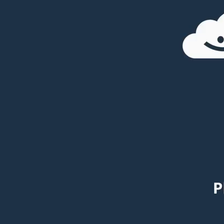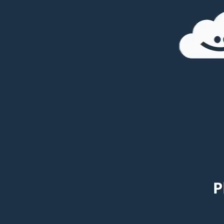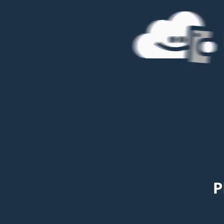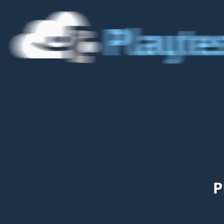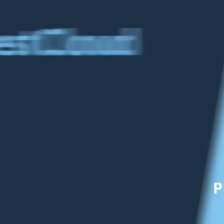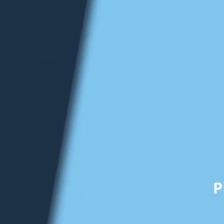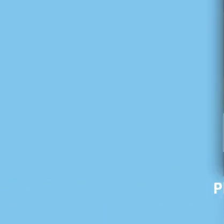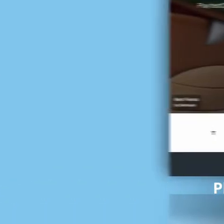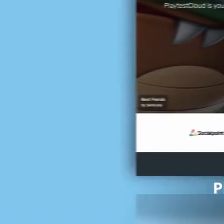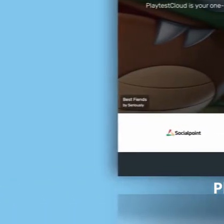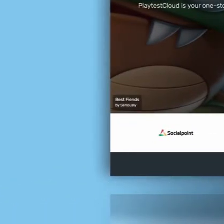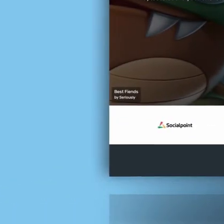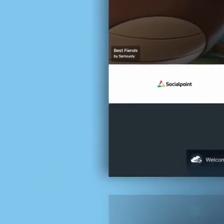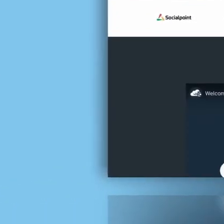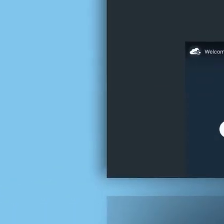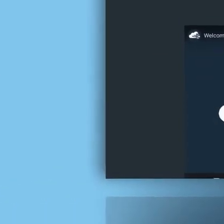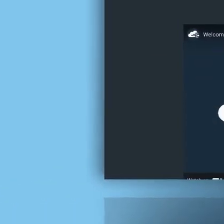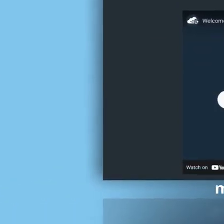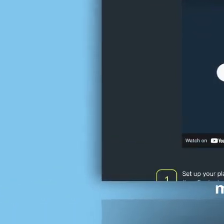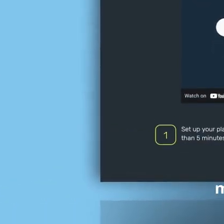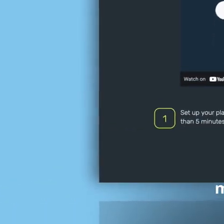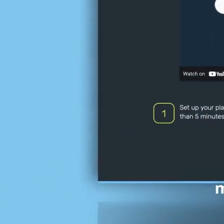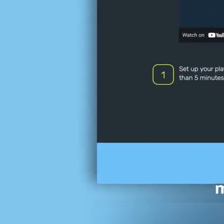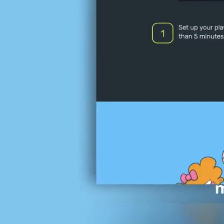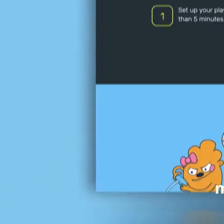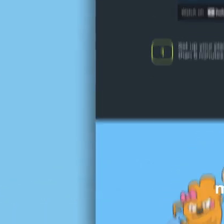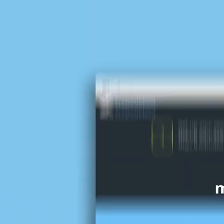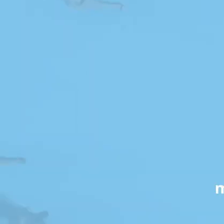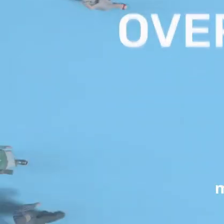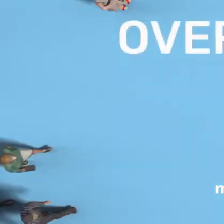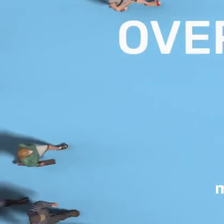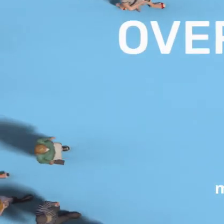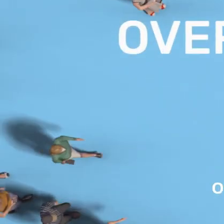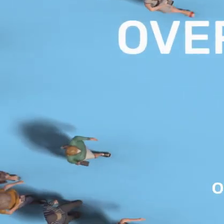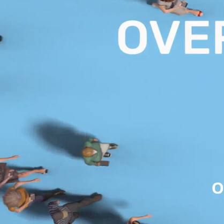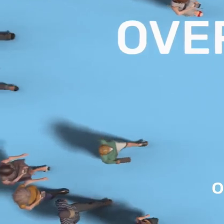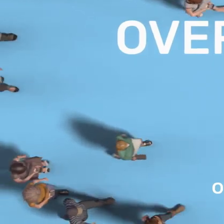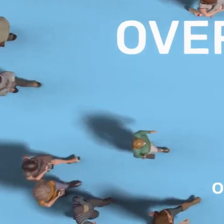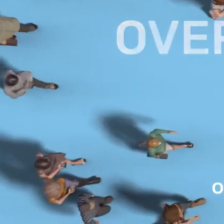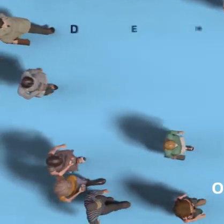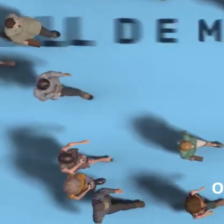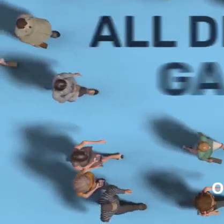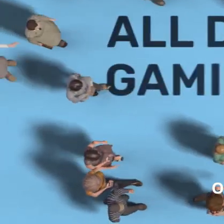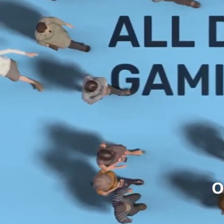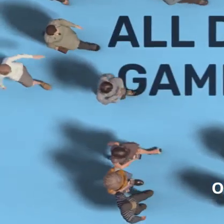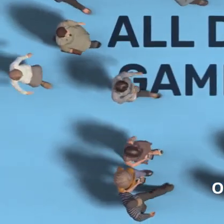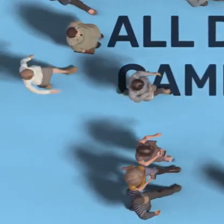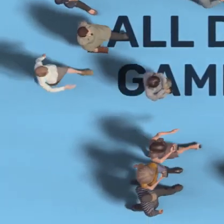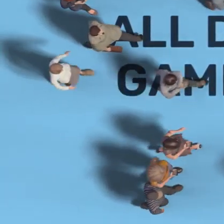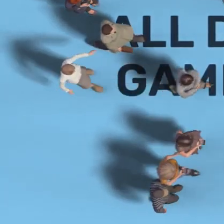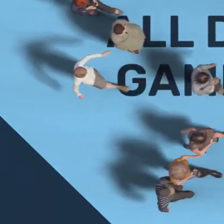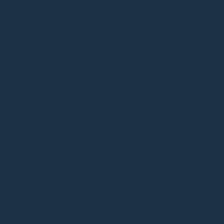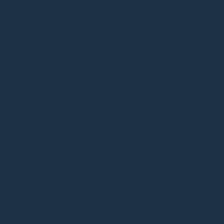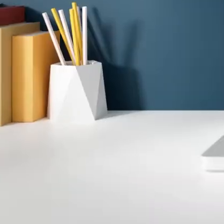playtest cloud is your destination for modern and effortless mobile usability and play testing over 300 studios test their games